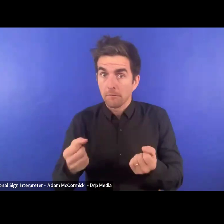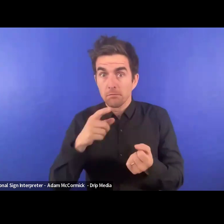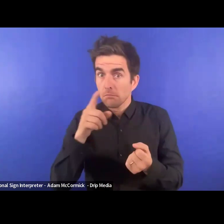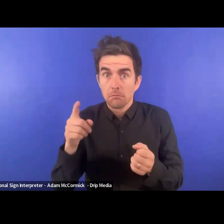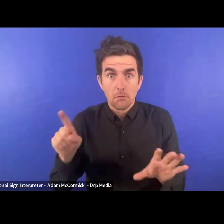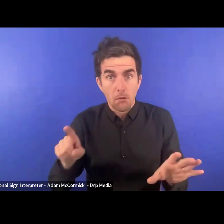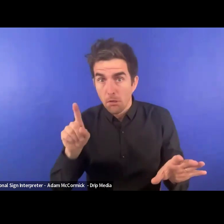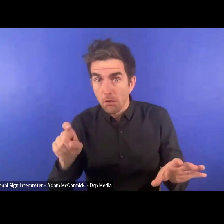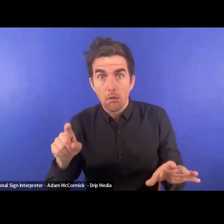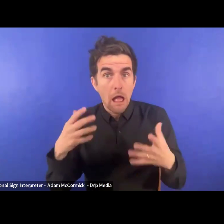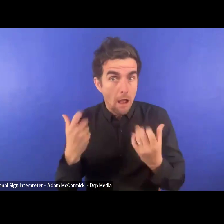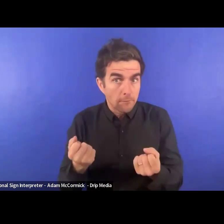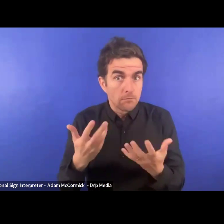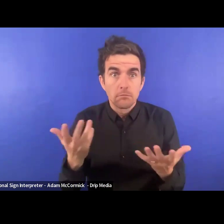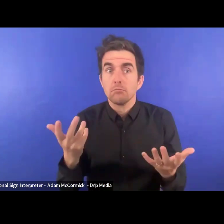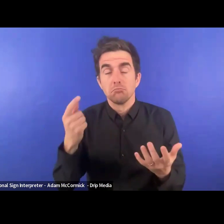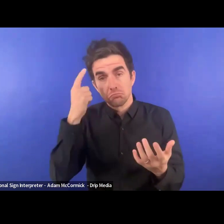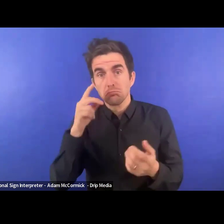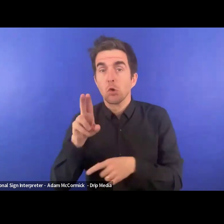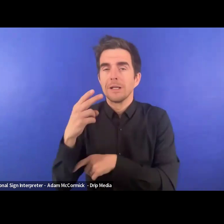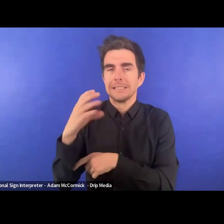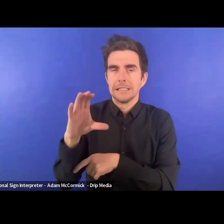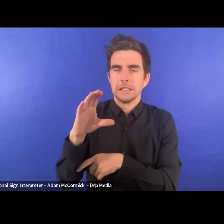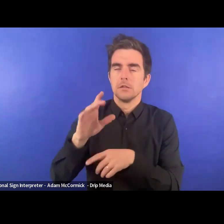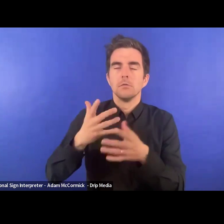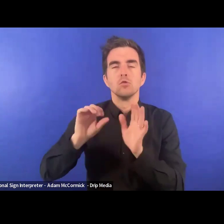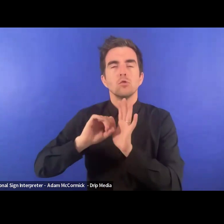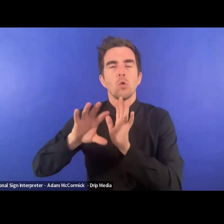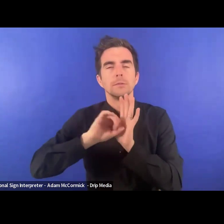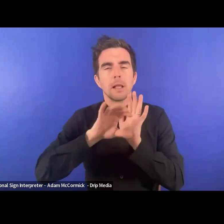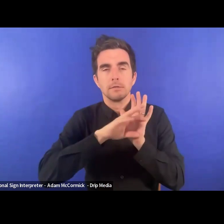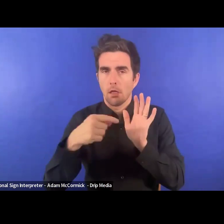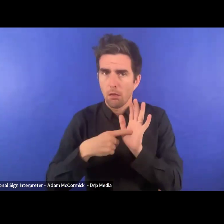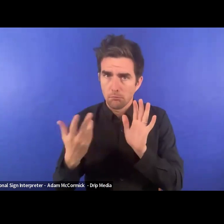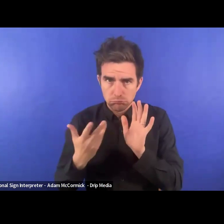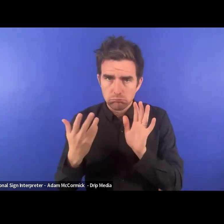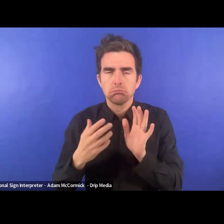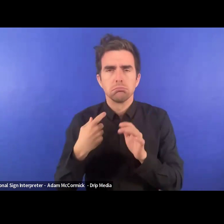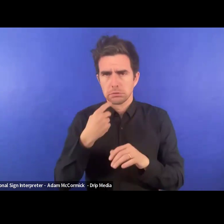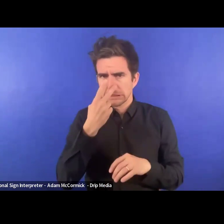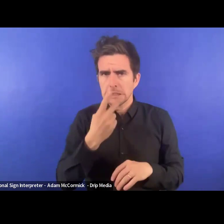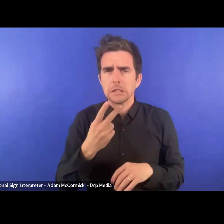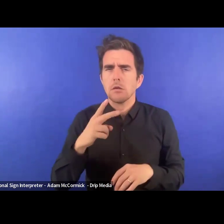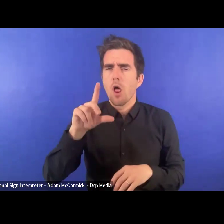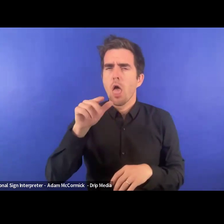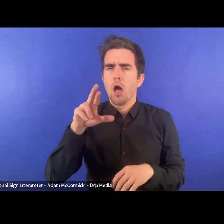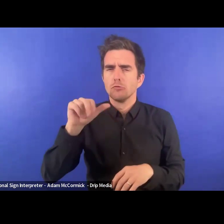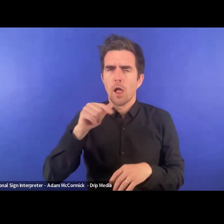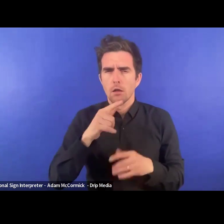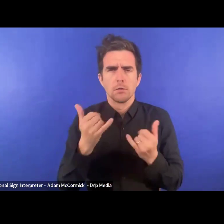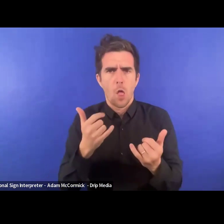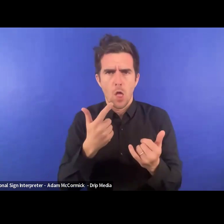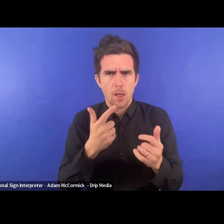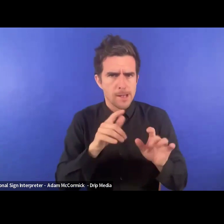Oh, and it looks like Laura is already on top of that. But great, Araz. If anybody